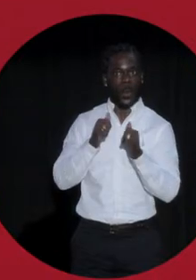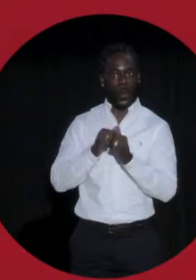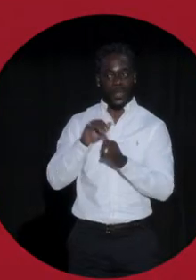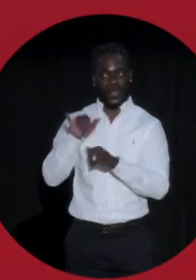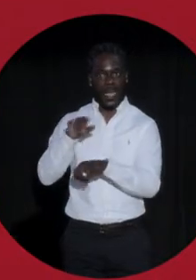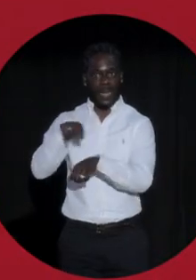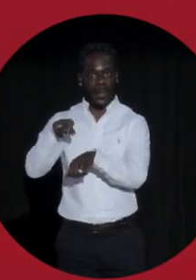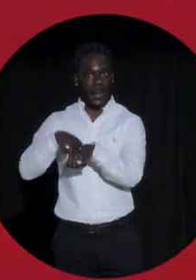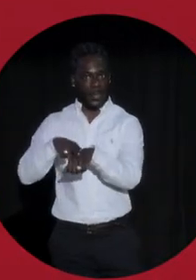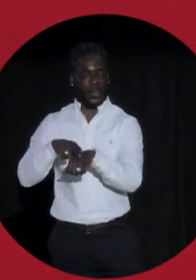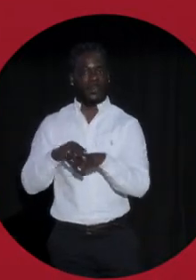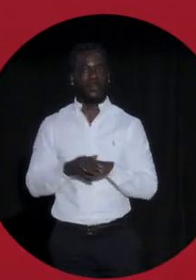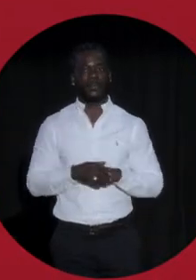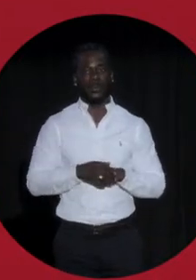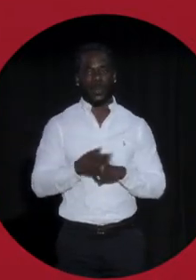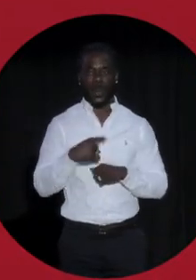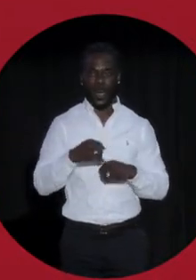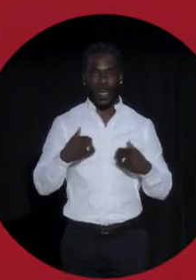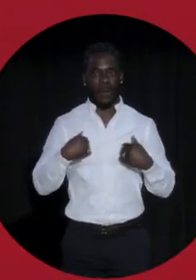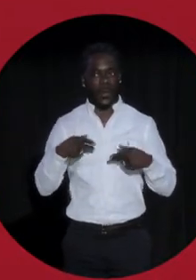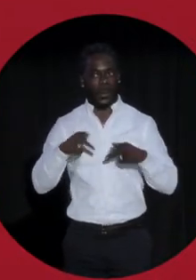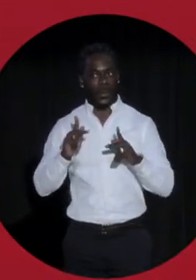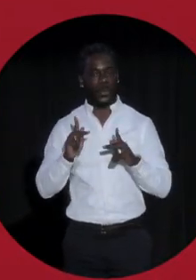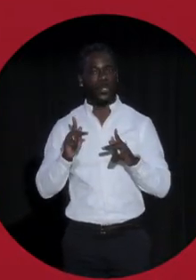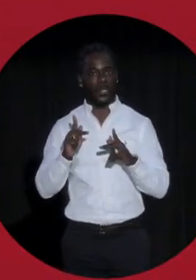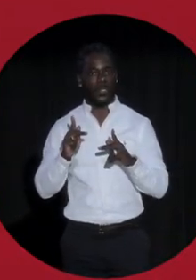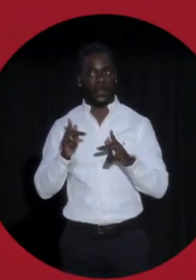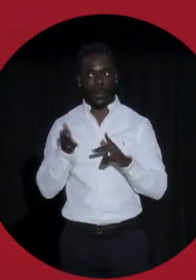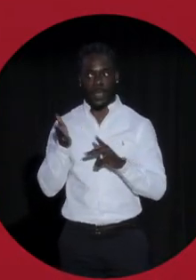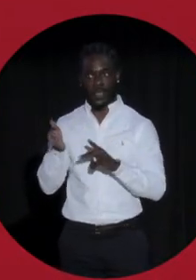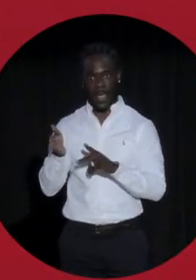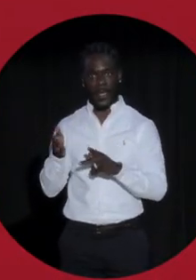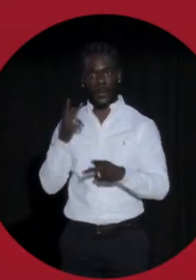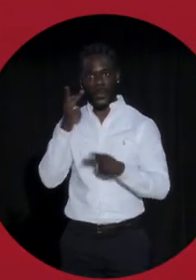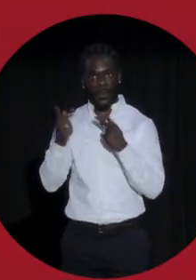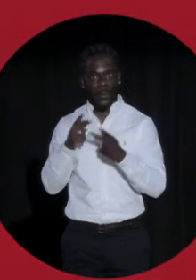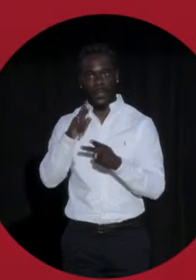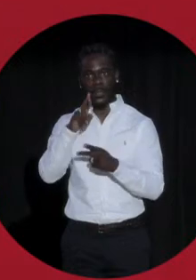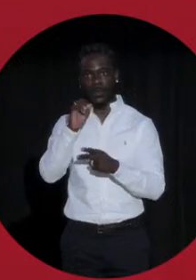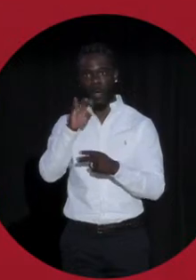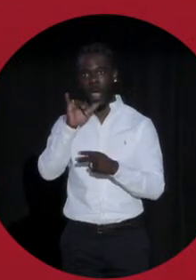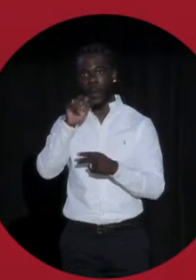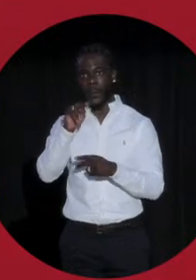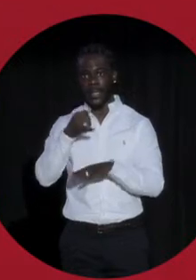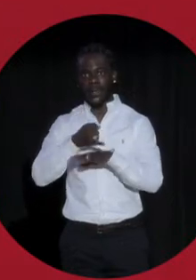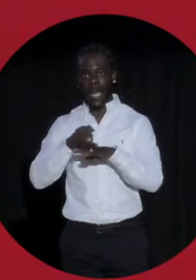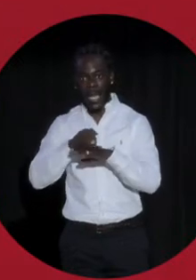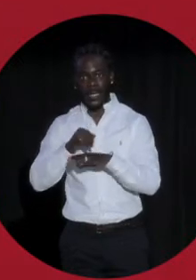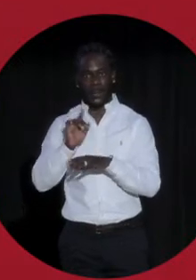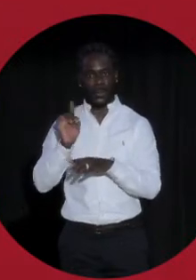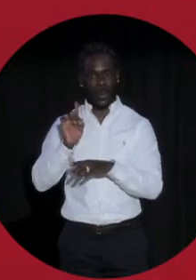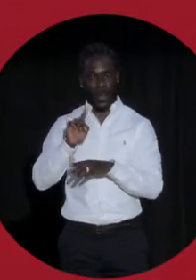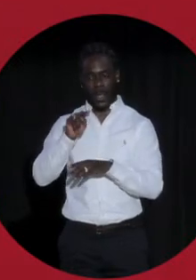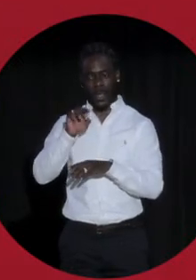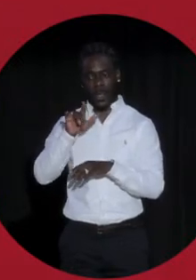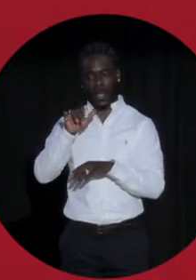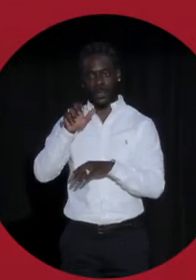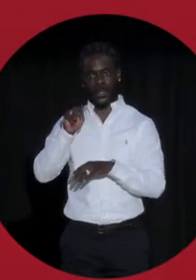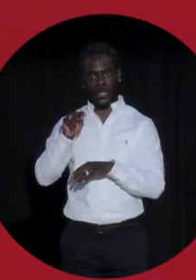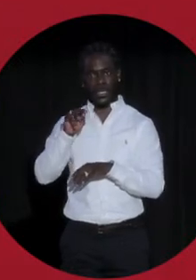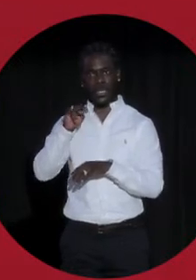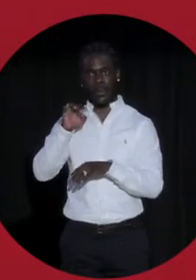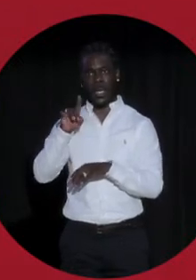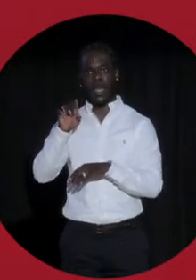Bafokeng Nation. We had an opportunity while there to visit Robben's Island, where Nelson Mandela spent the